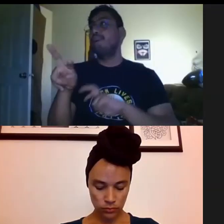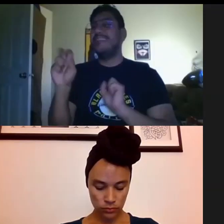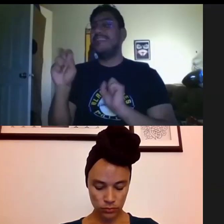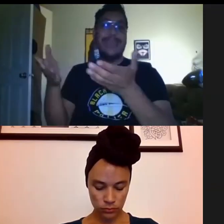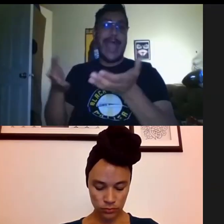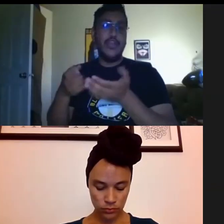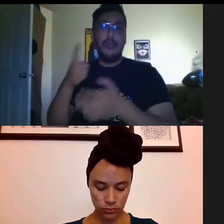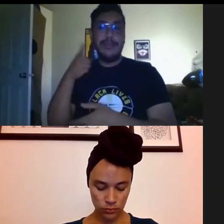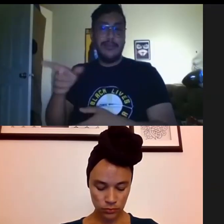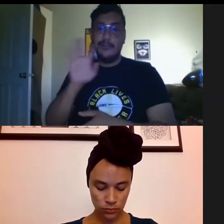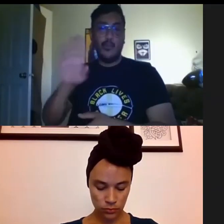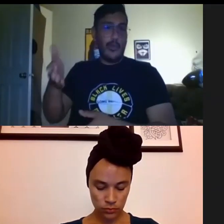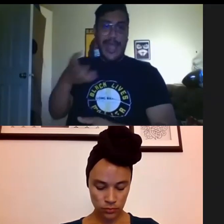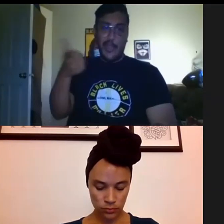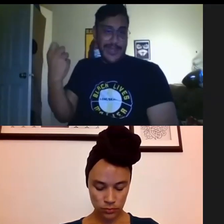take any old officer.